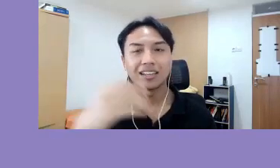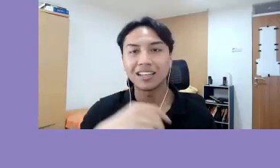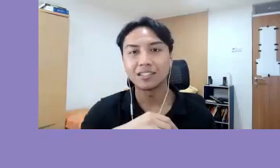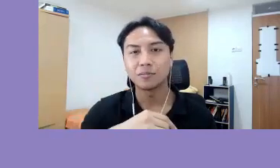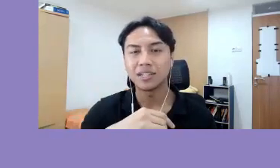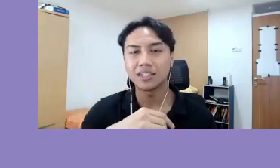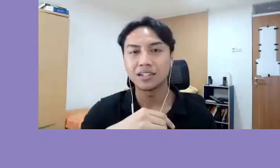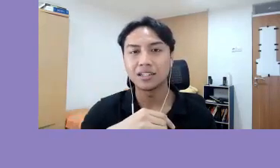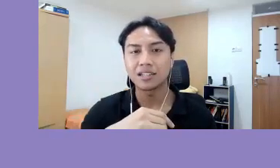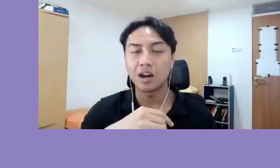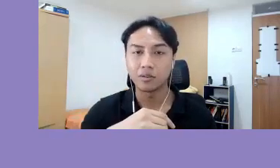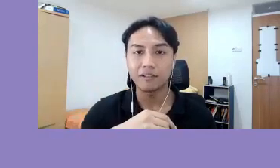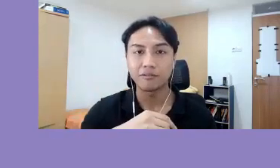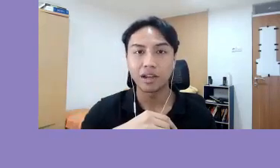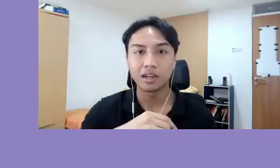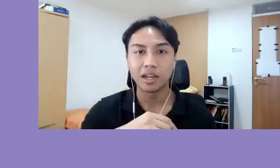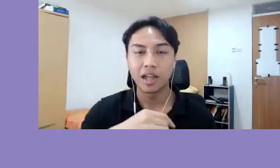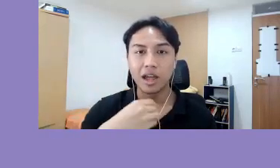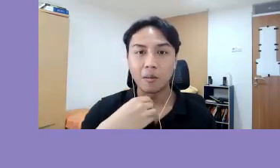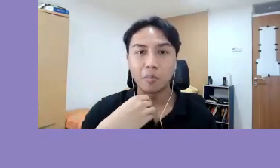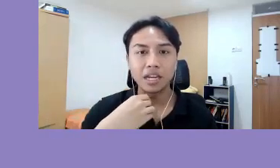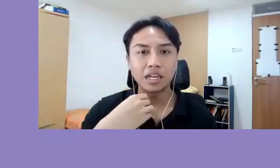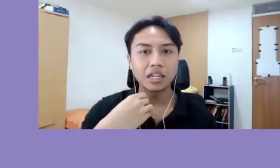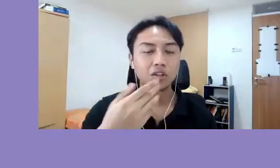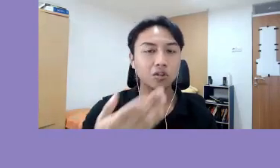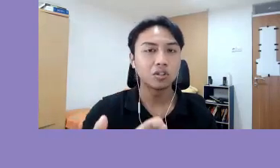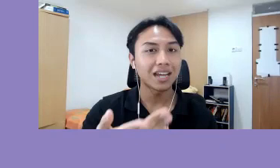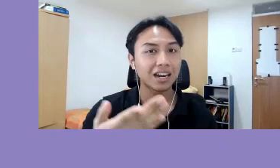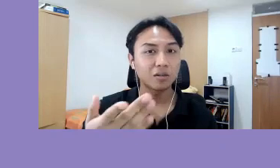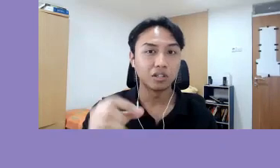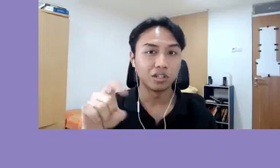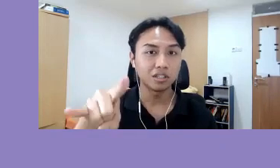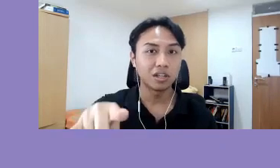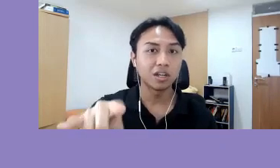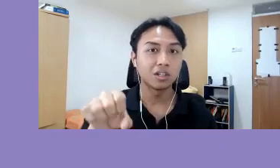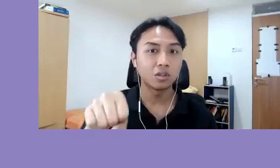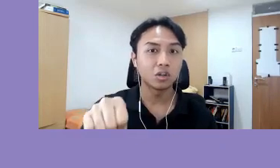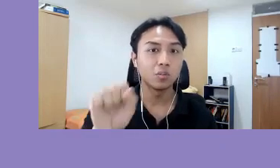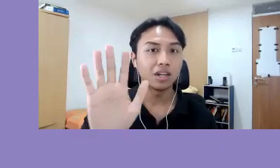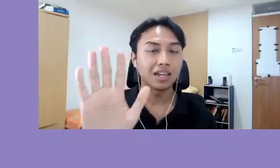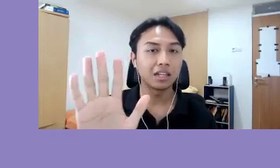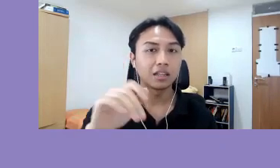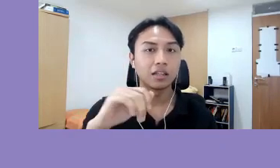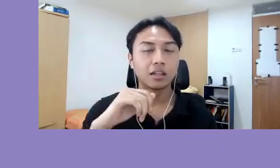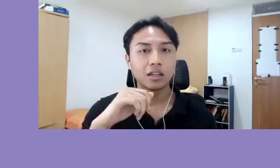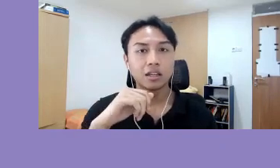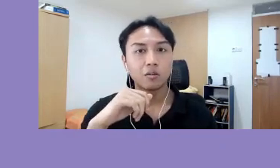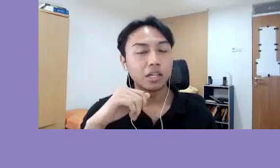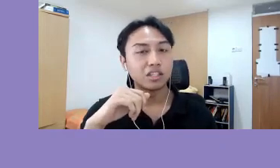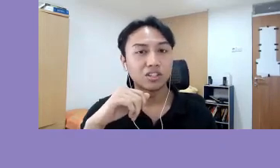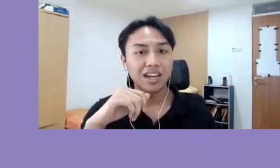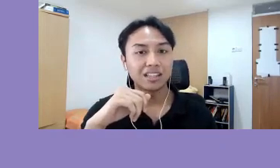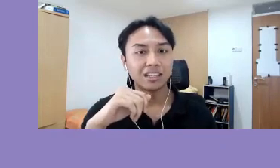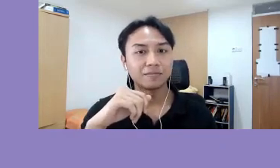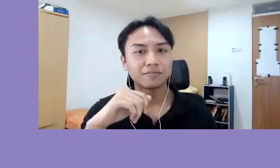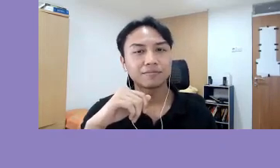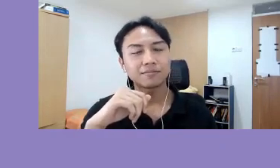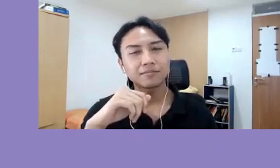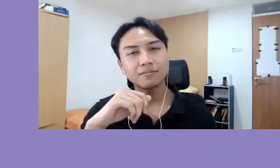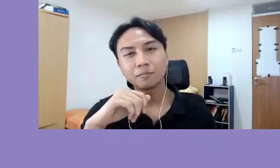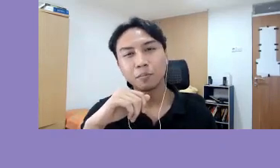us. It's because our deaf friends mainly use sign languages to communicate with